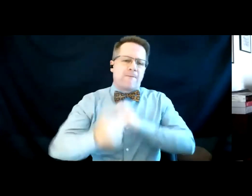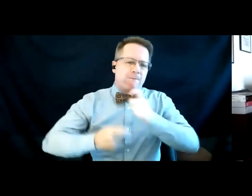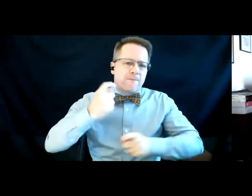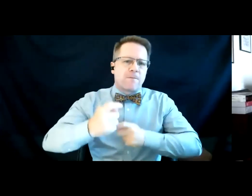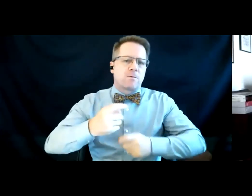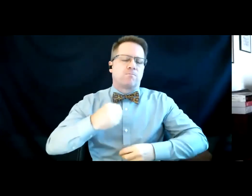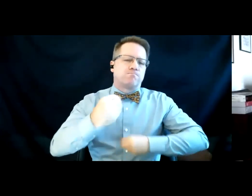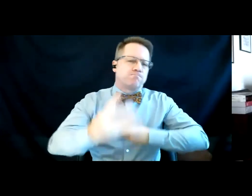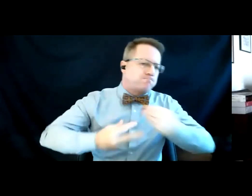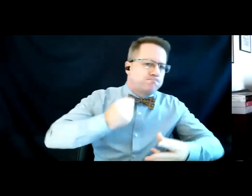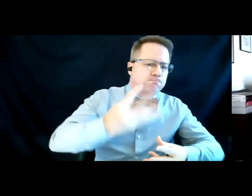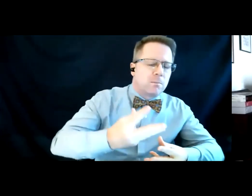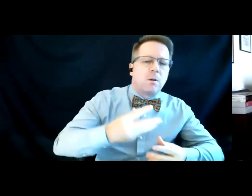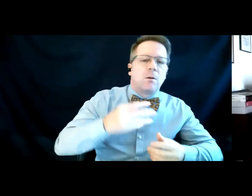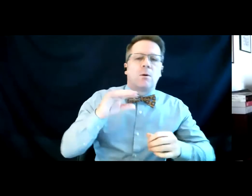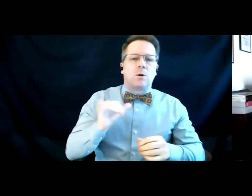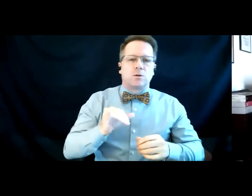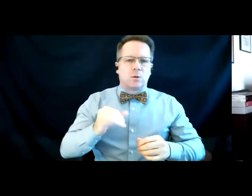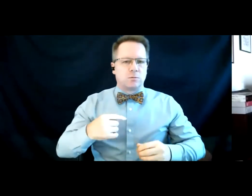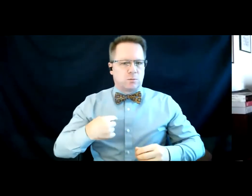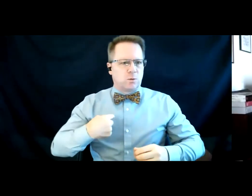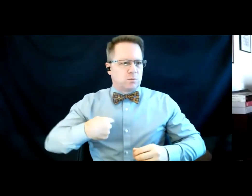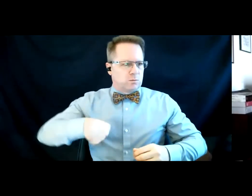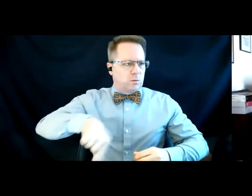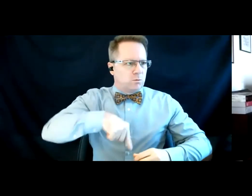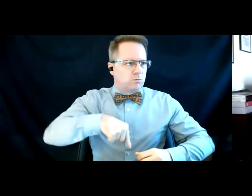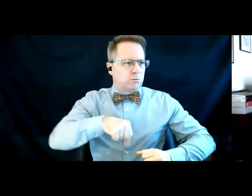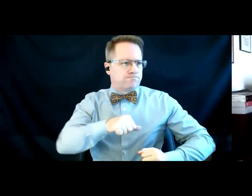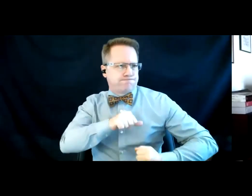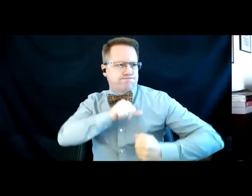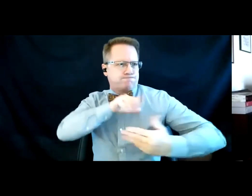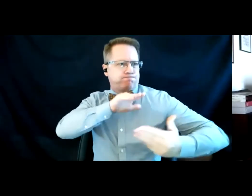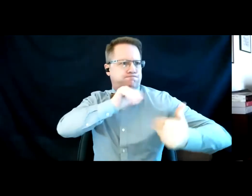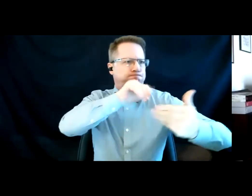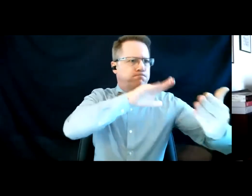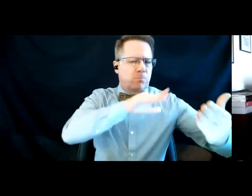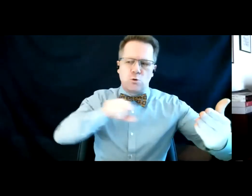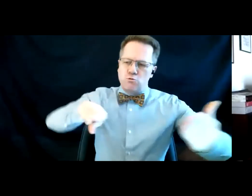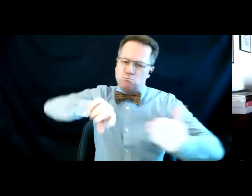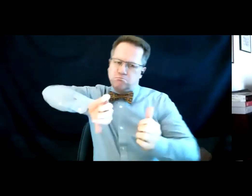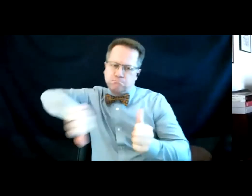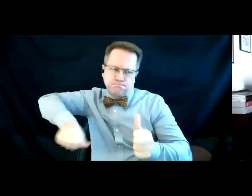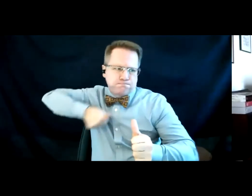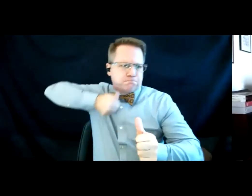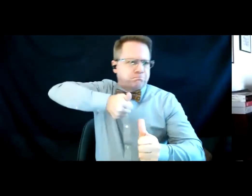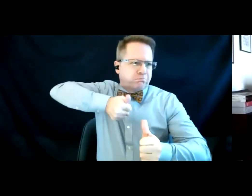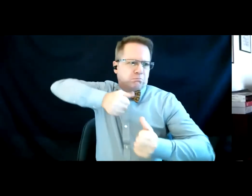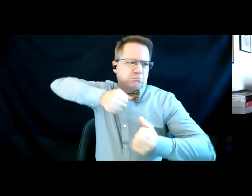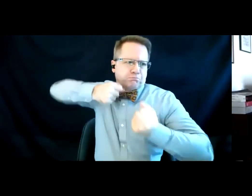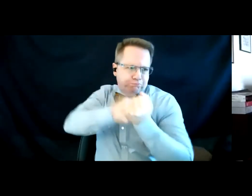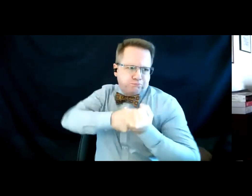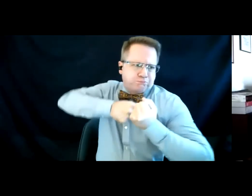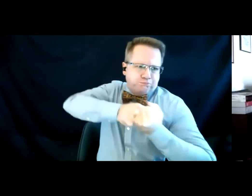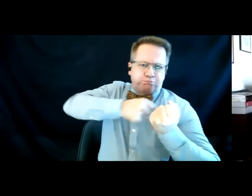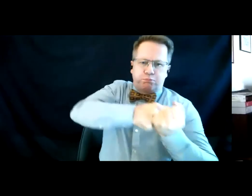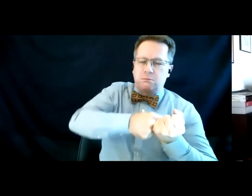with us as we take on so many fights over the past 4 years and going on into the